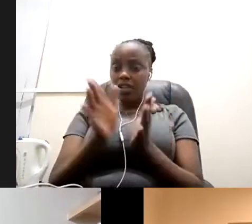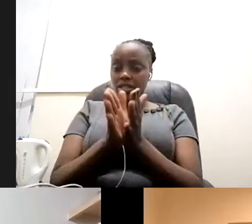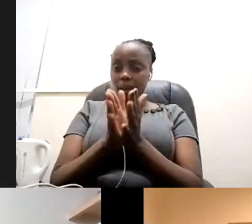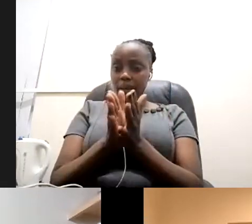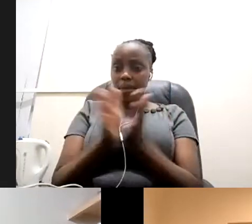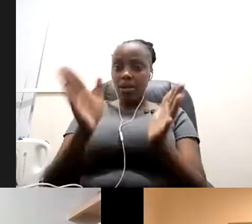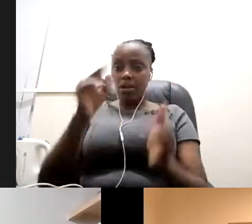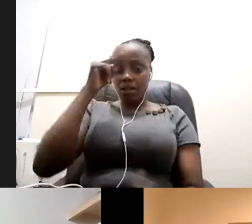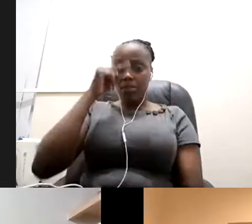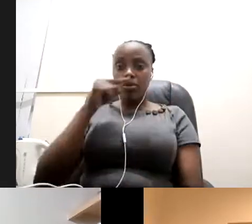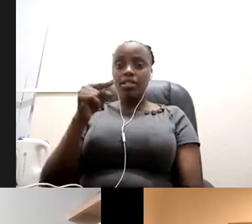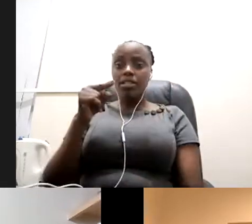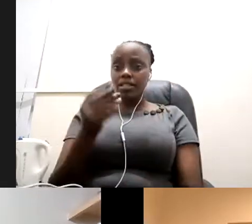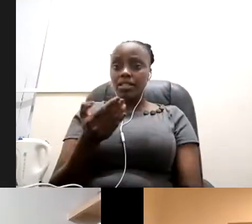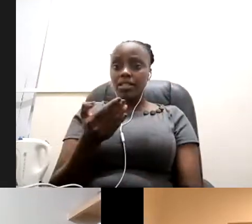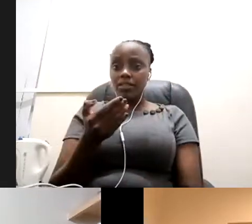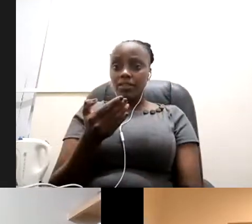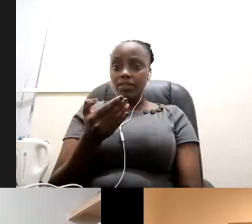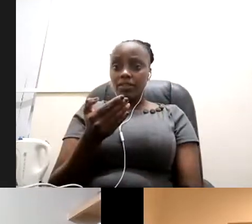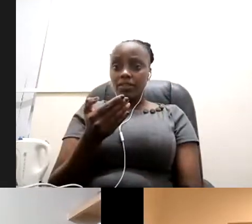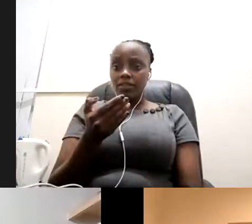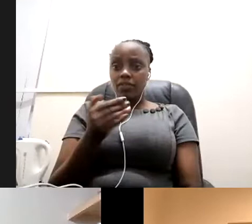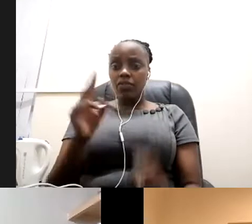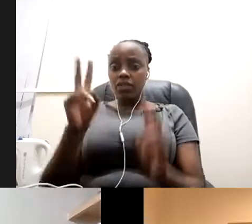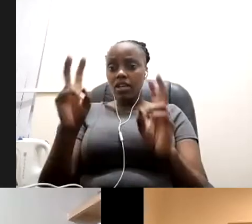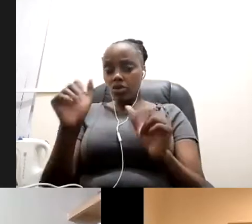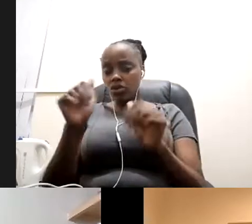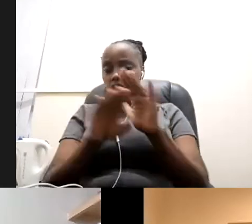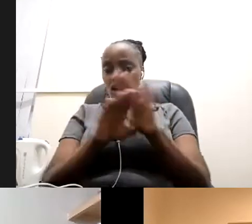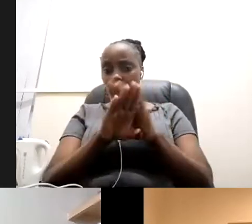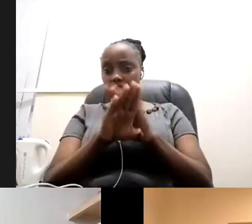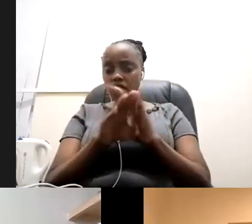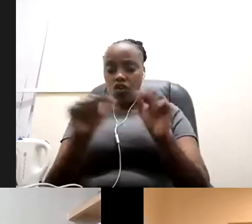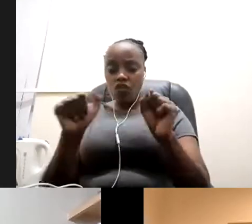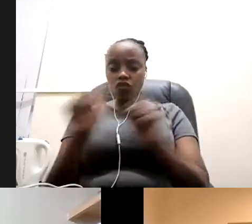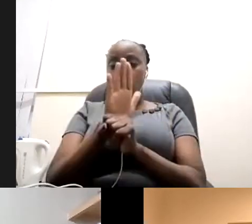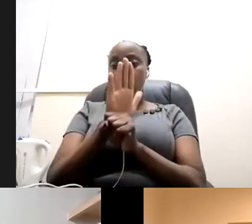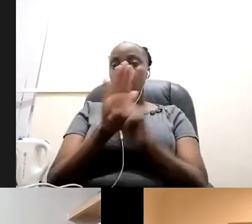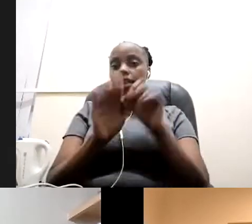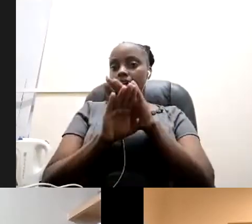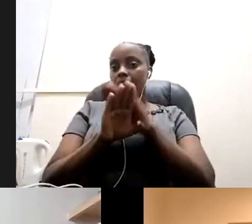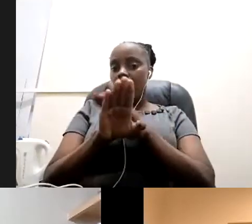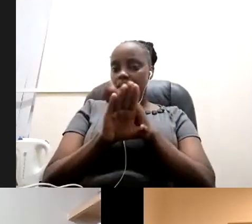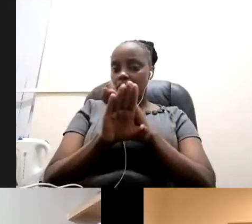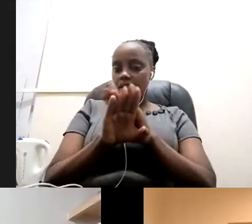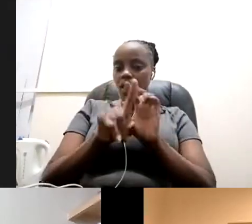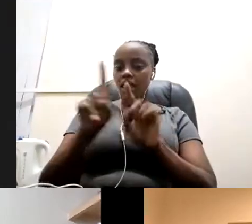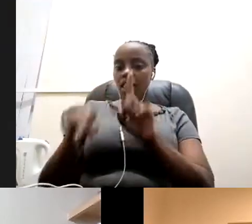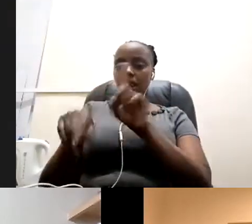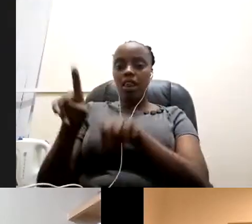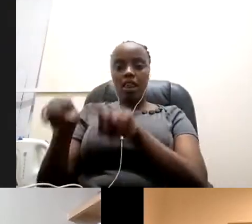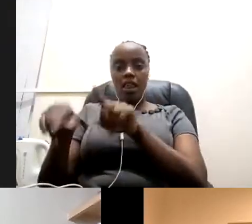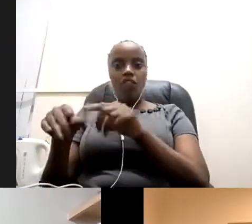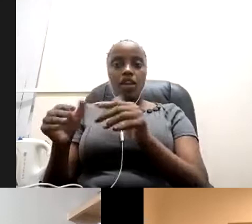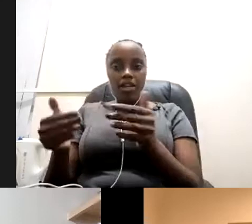policies. Other aspect, accessibility. Full accessibility in different measures that